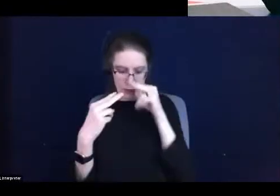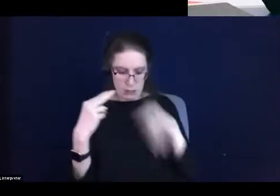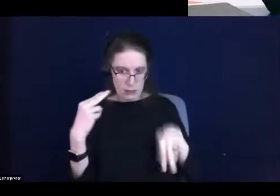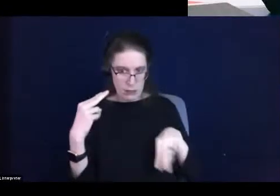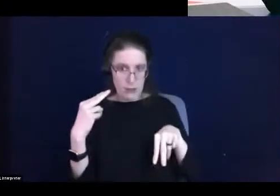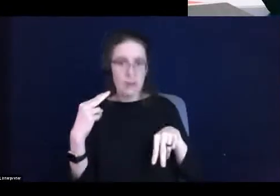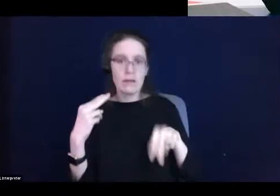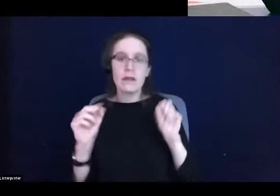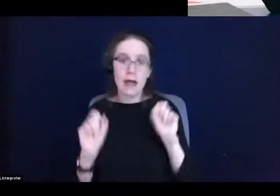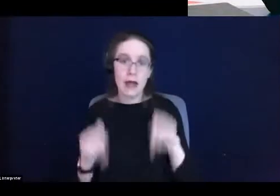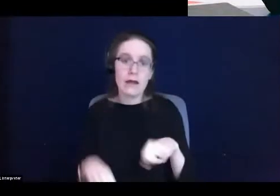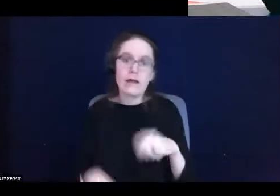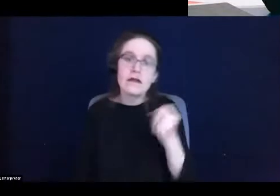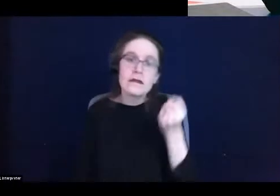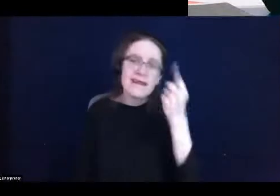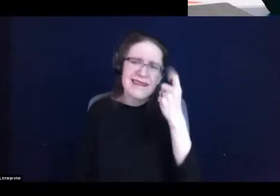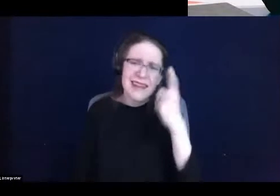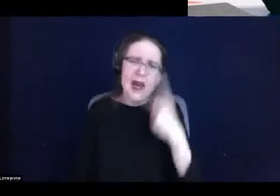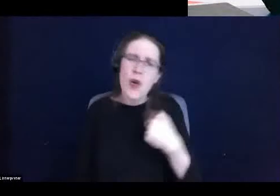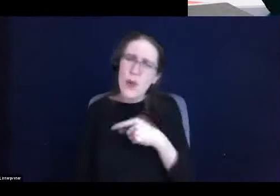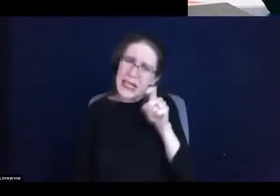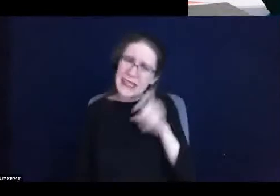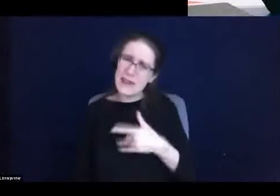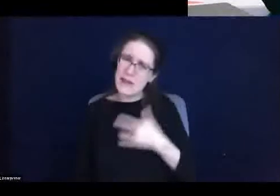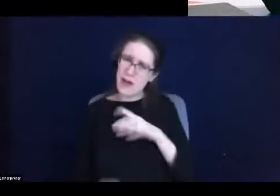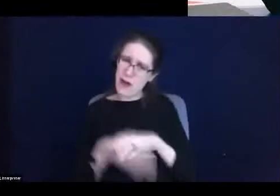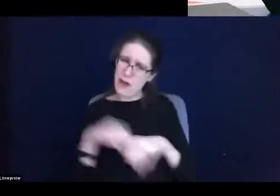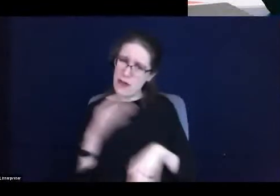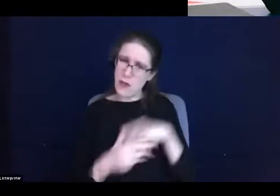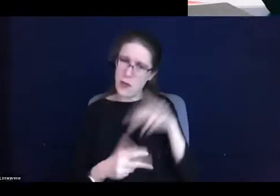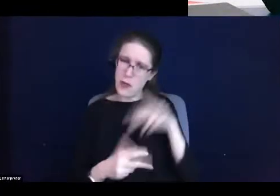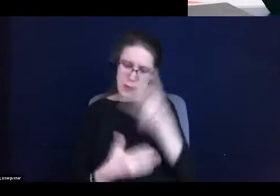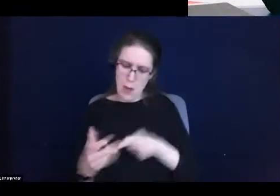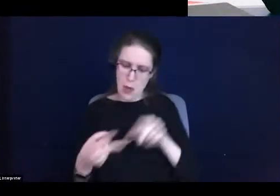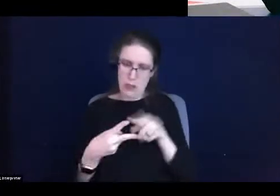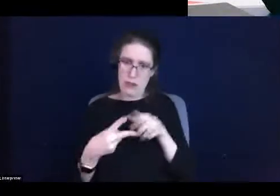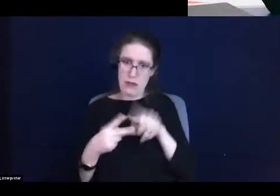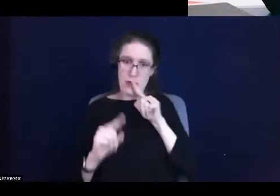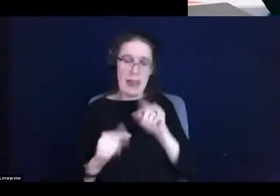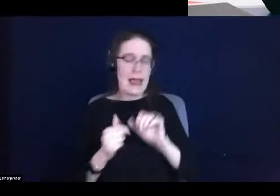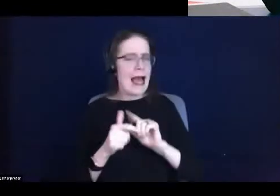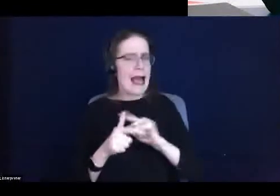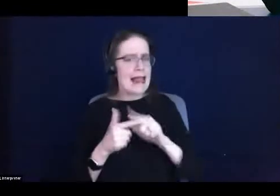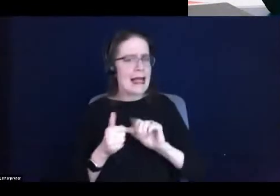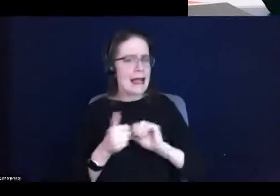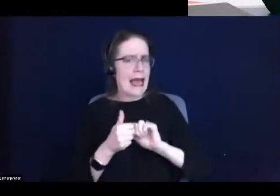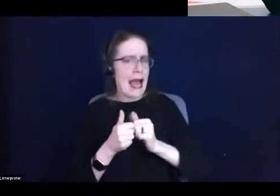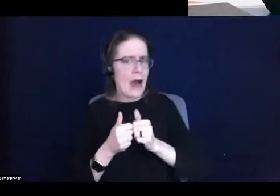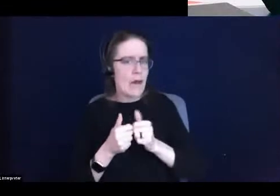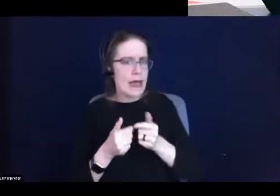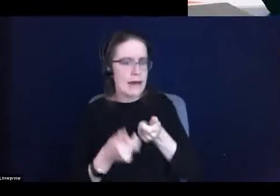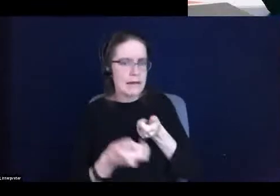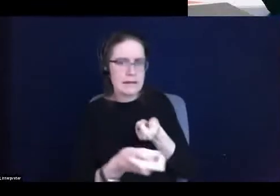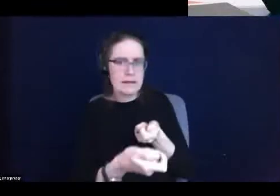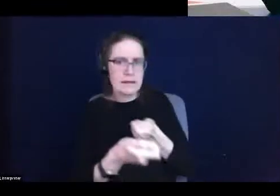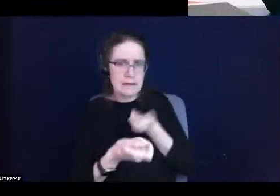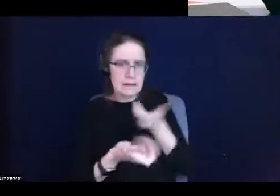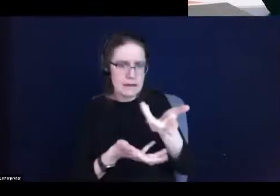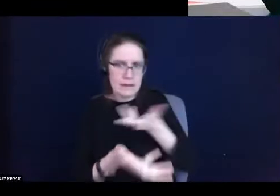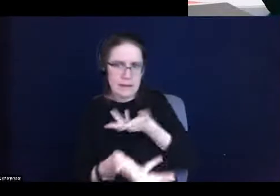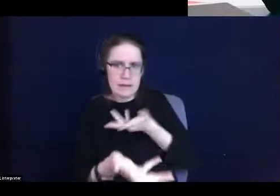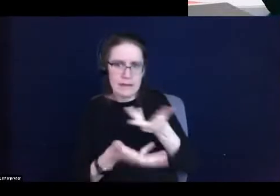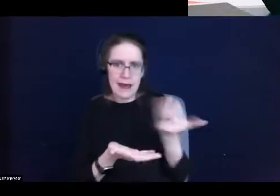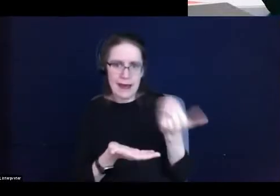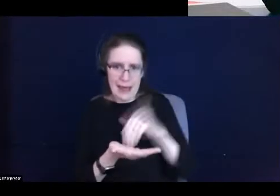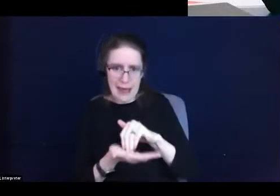comfortable with both and figure out how to re-engage survivors in the conversation if there's been silence for a while.